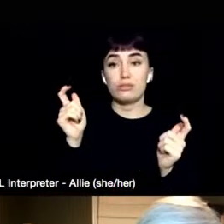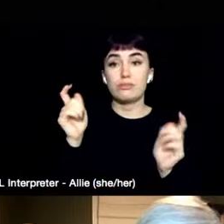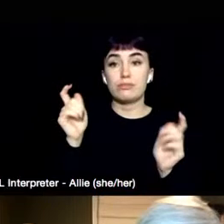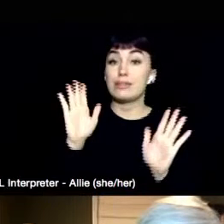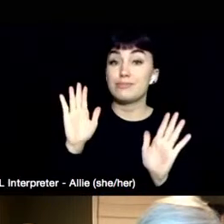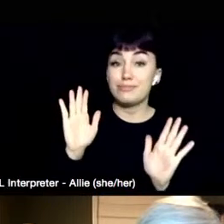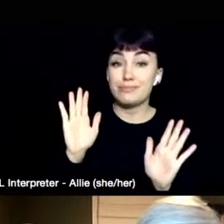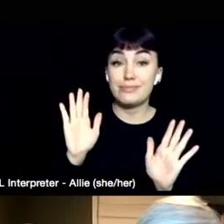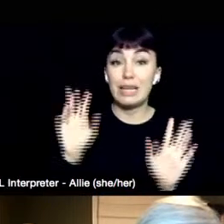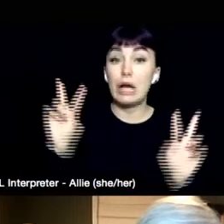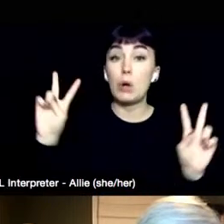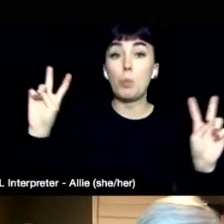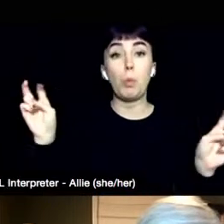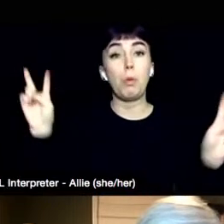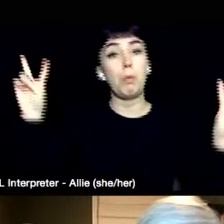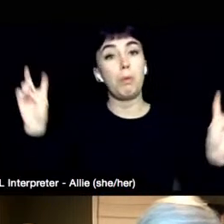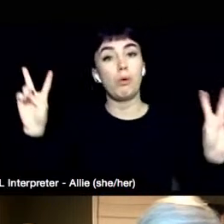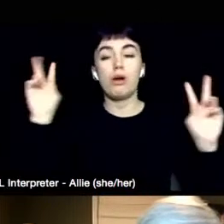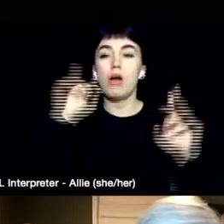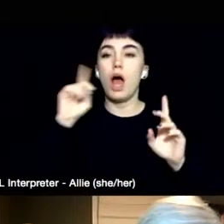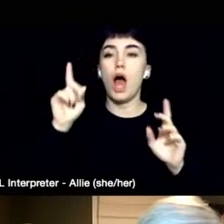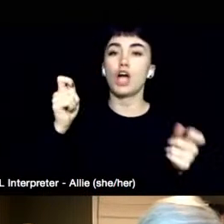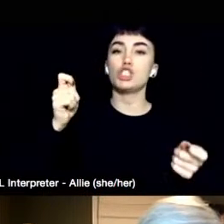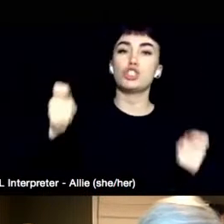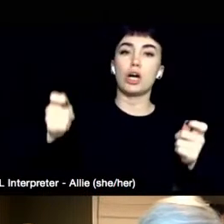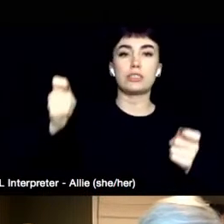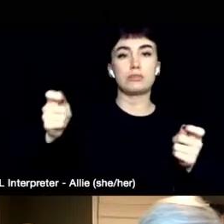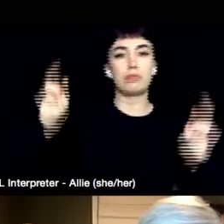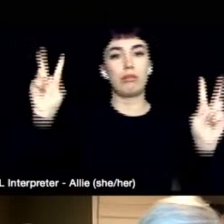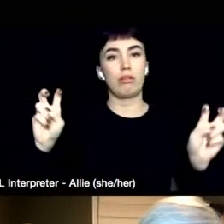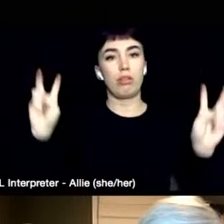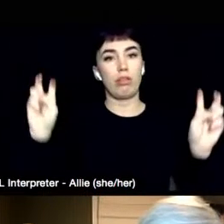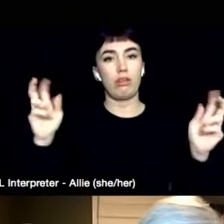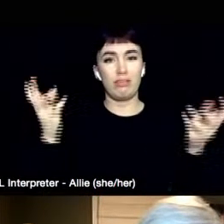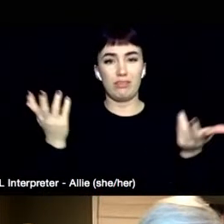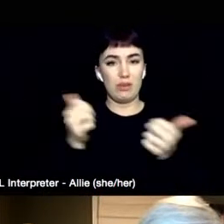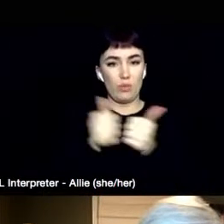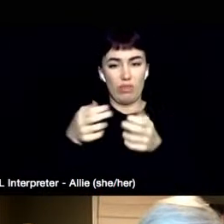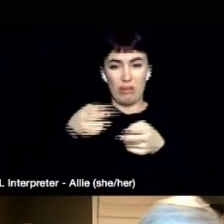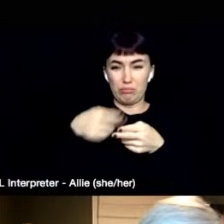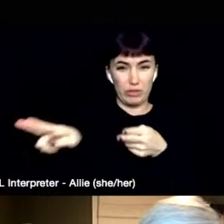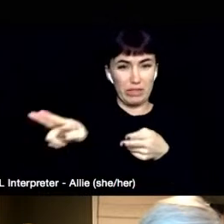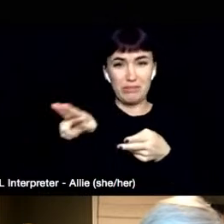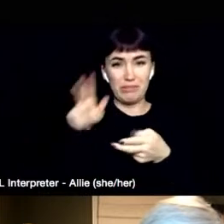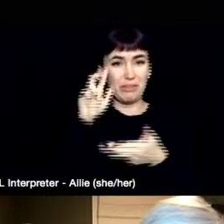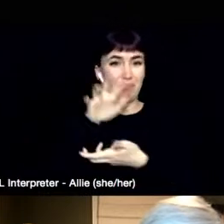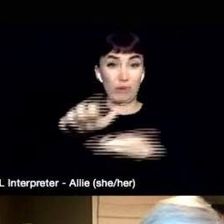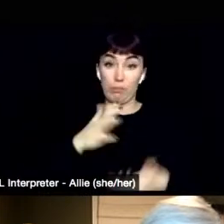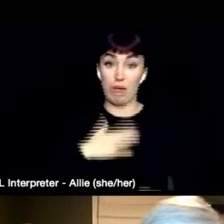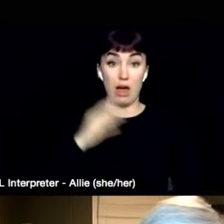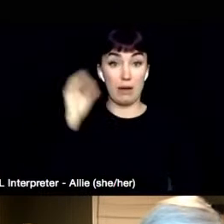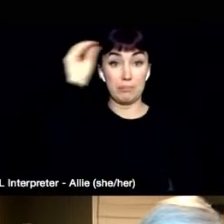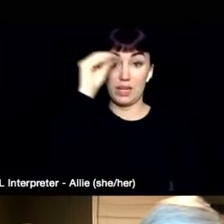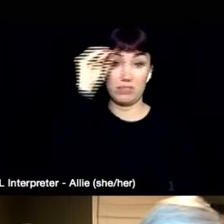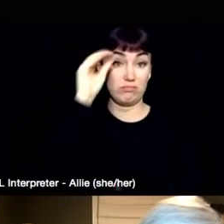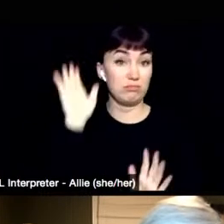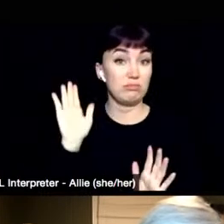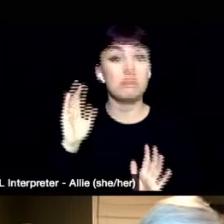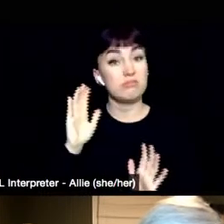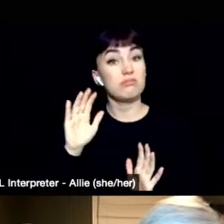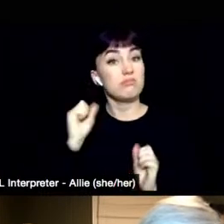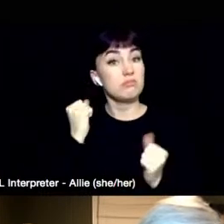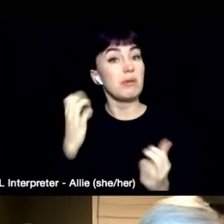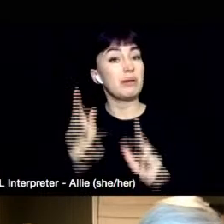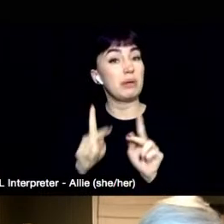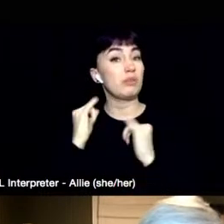the air quotes, adjustment with a brief and confusing, in my opinion, and in the opinion of an awful lot